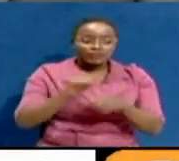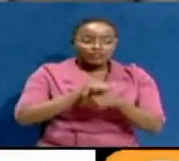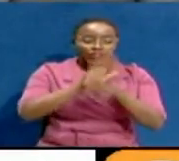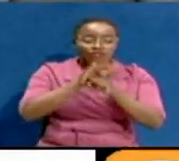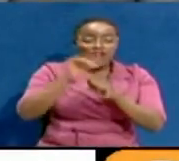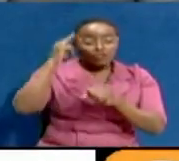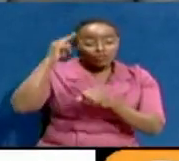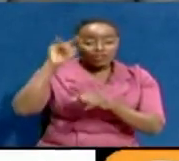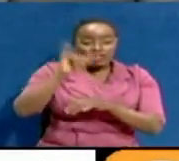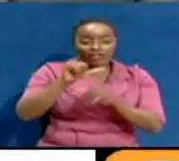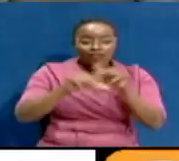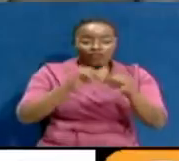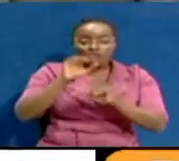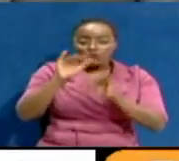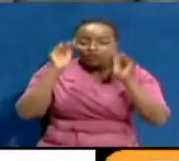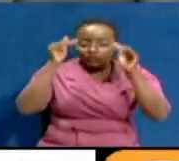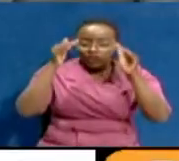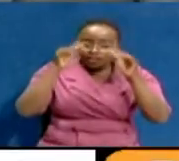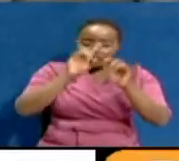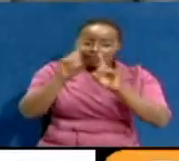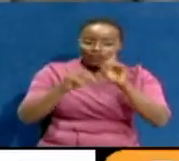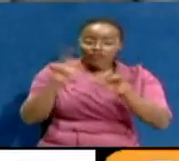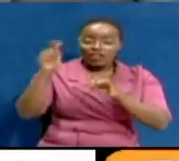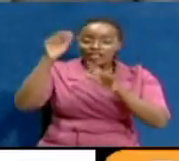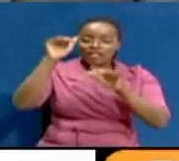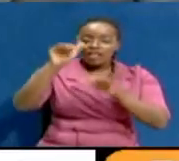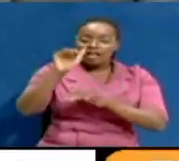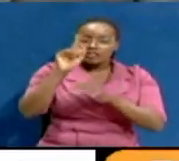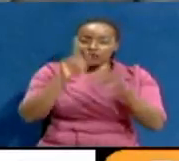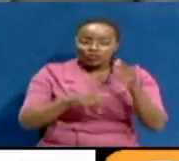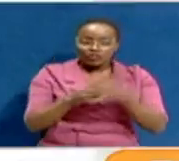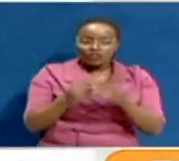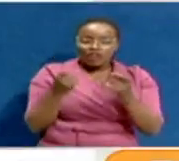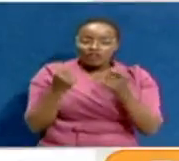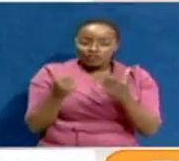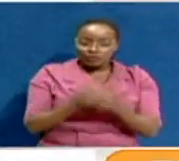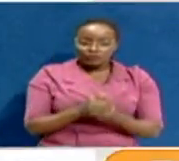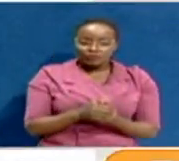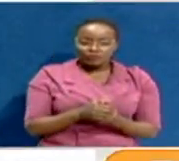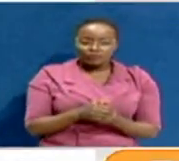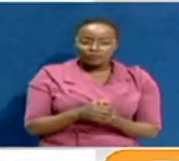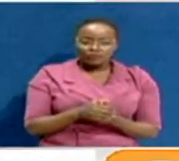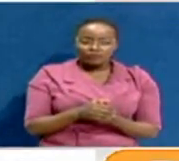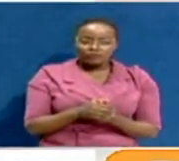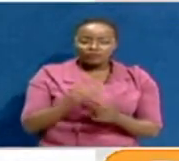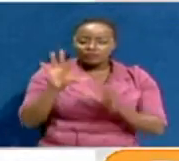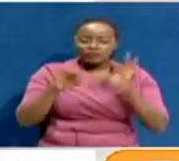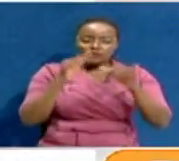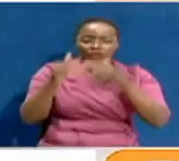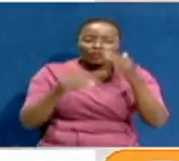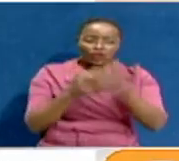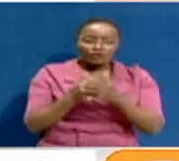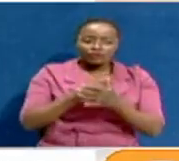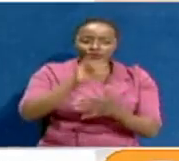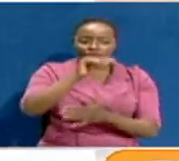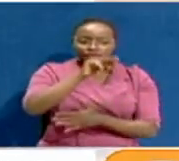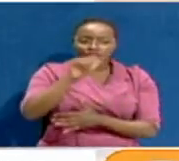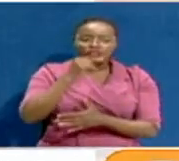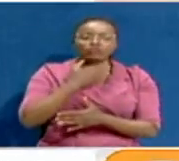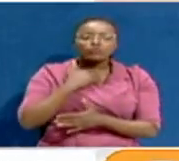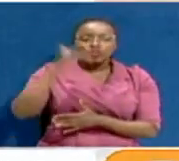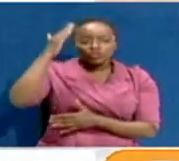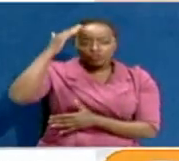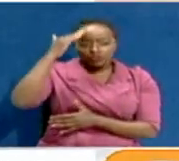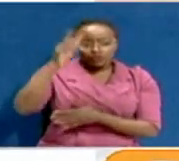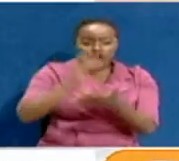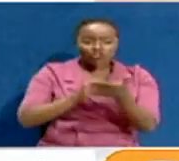who would have thought? Let's look at those questions. This is what Kenyans are asking tonight. We're going to put a few up. We can't pick all of them, but Jane Nambuko wants to know,